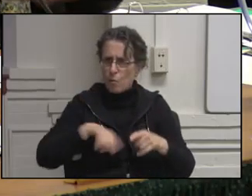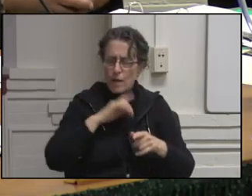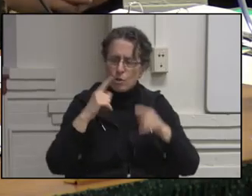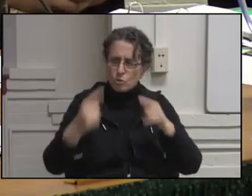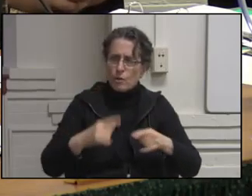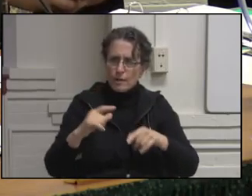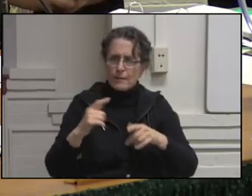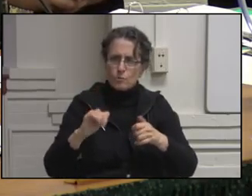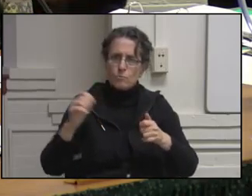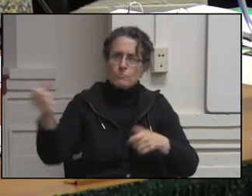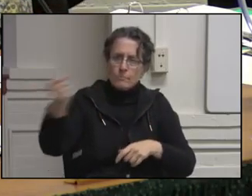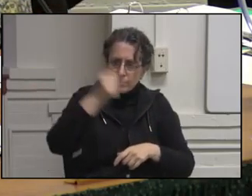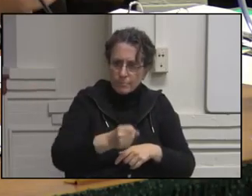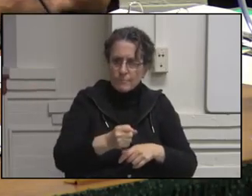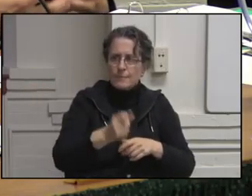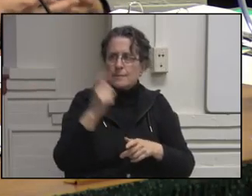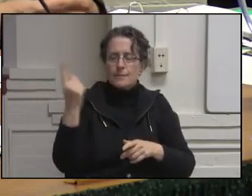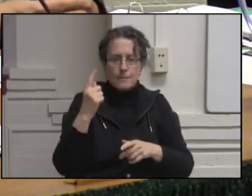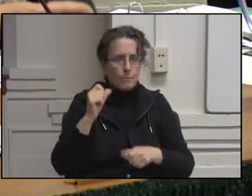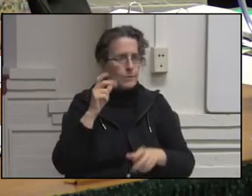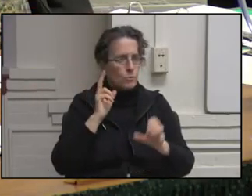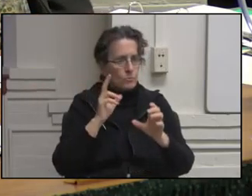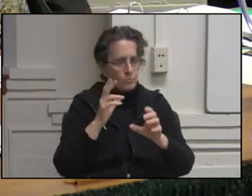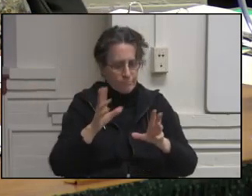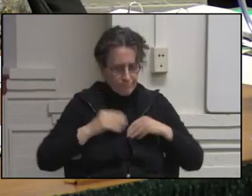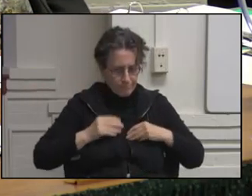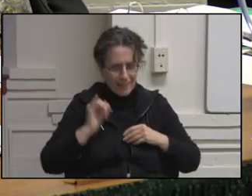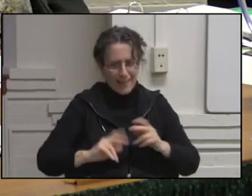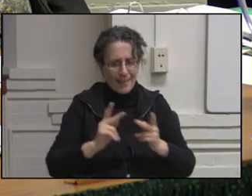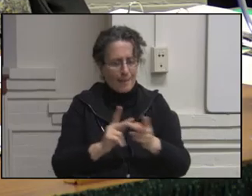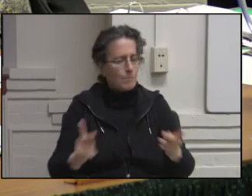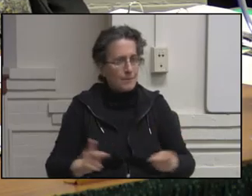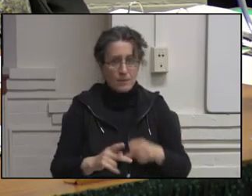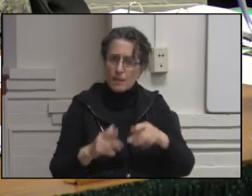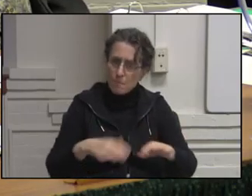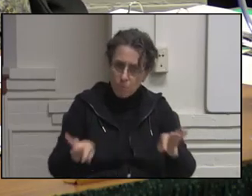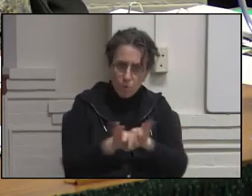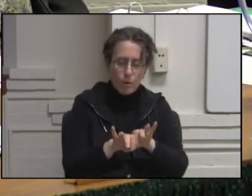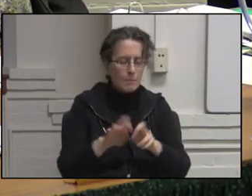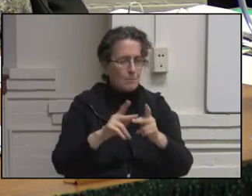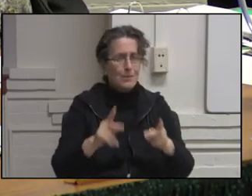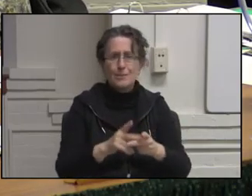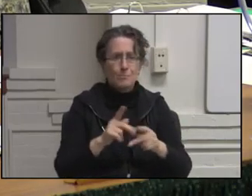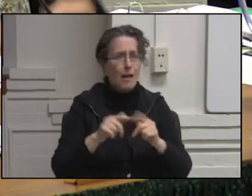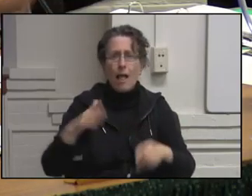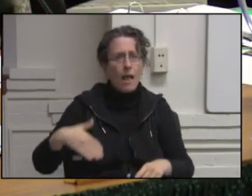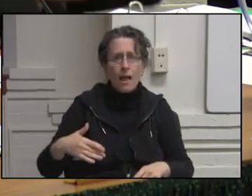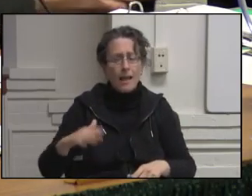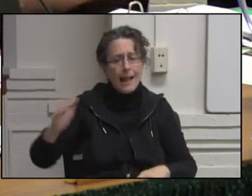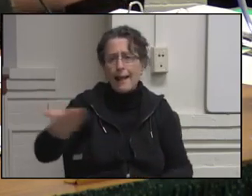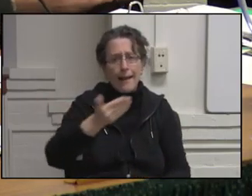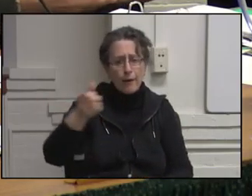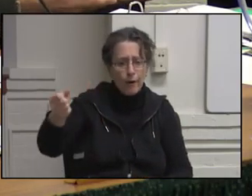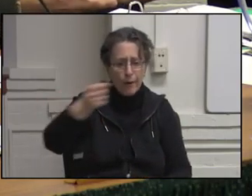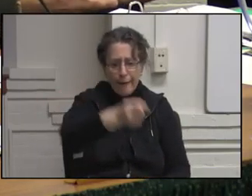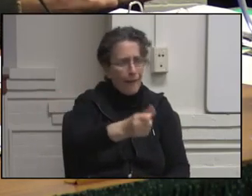clear focus, and it's a very important position for this town. So I guess I'm looking for those